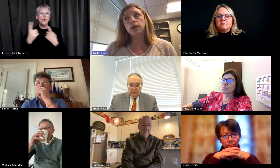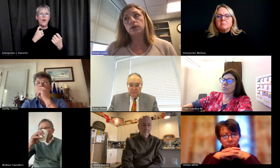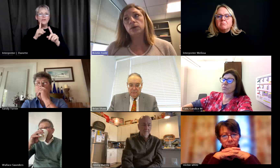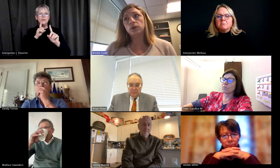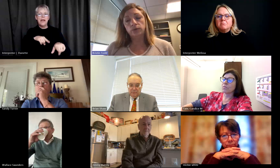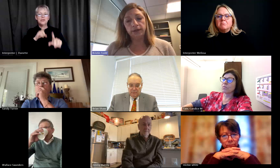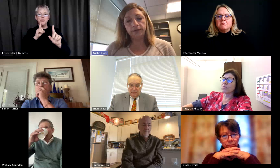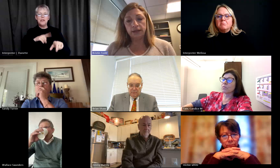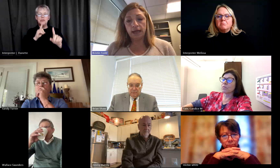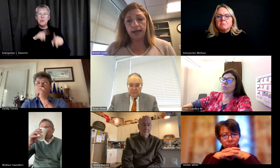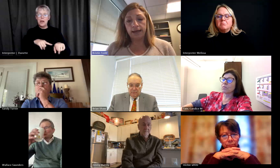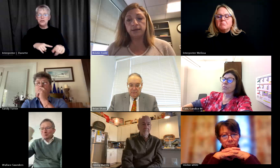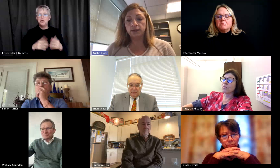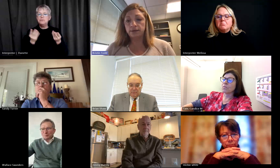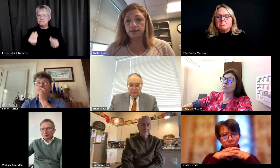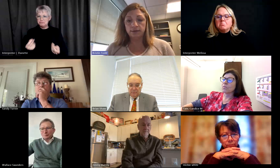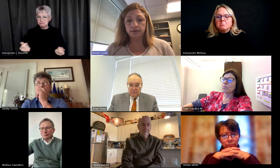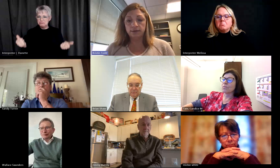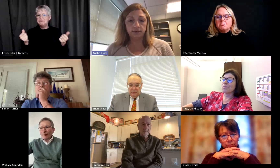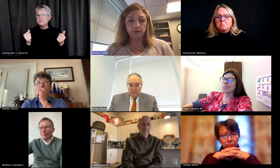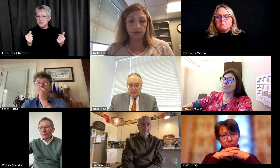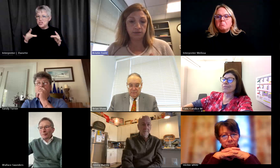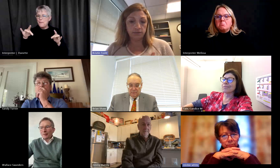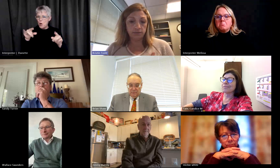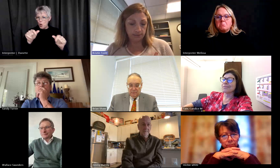And so we feel like